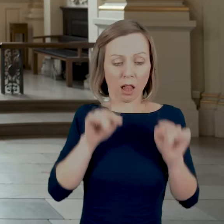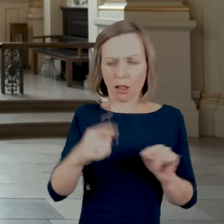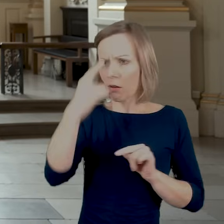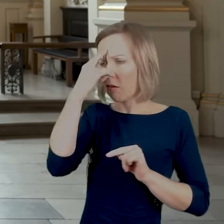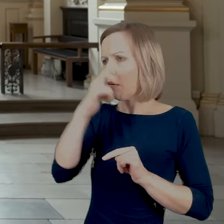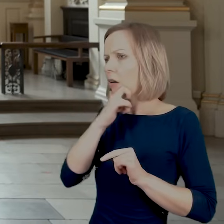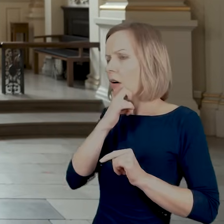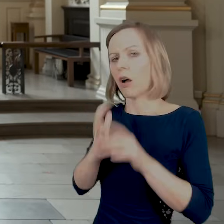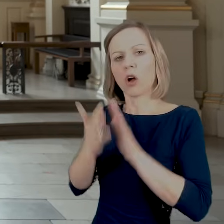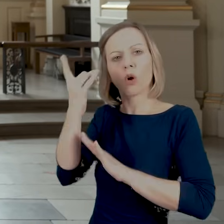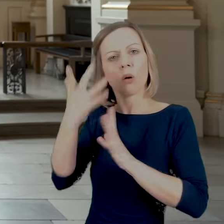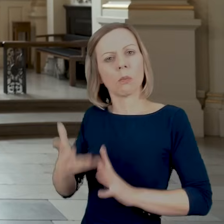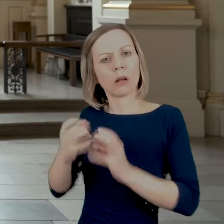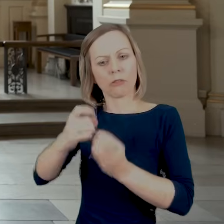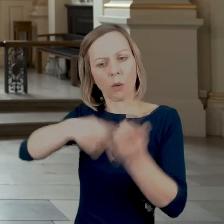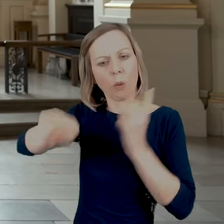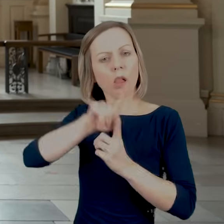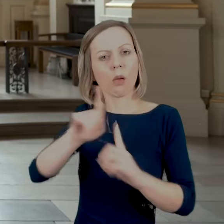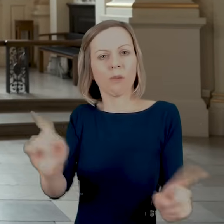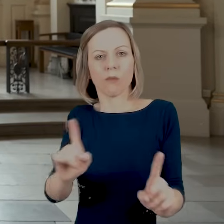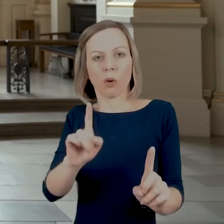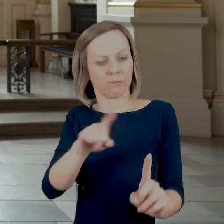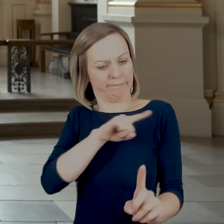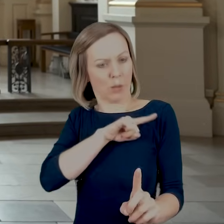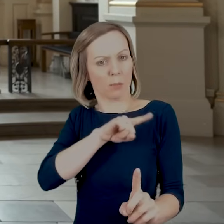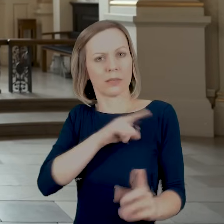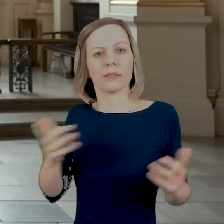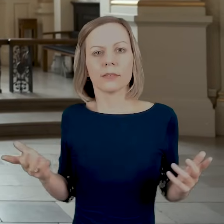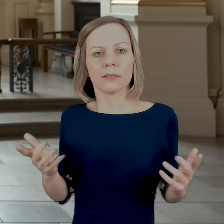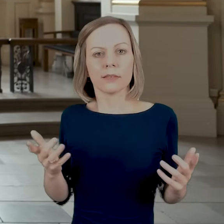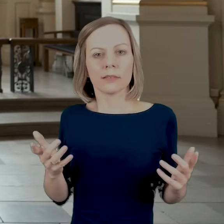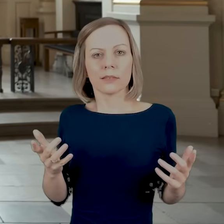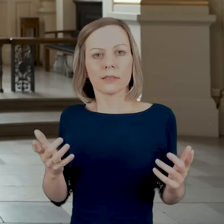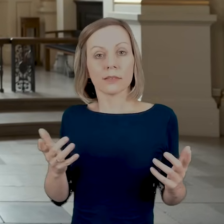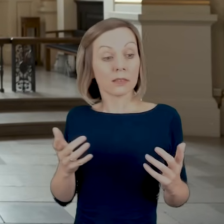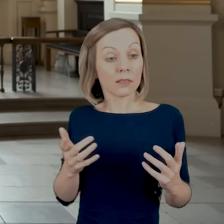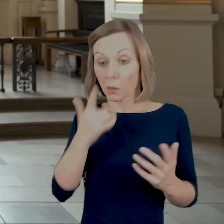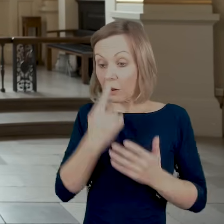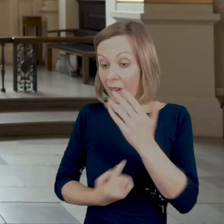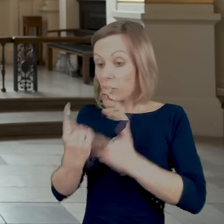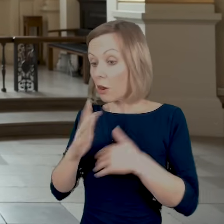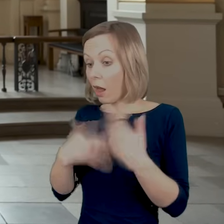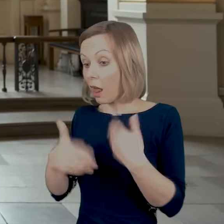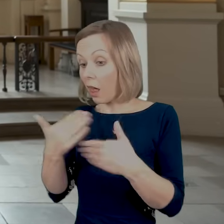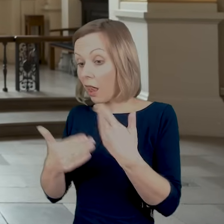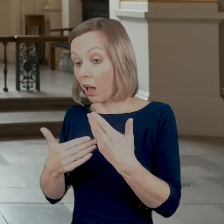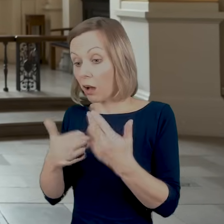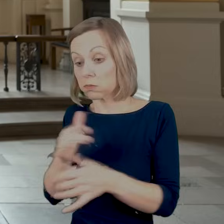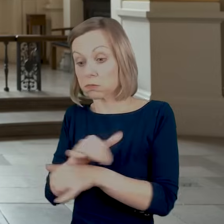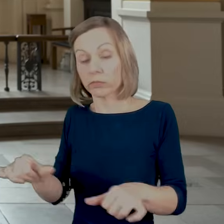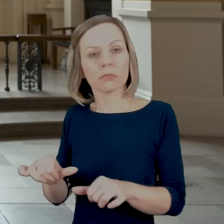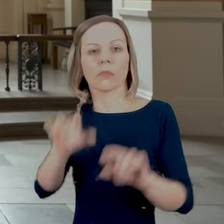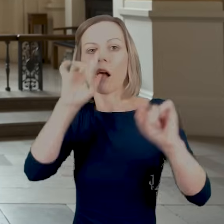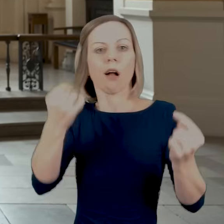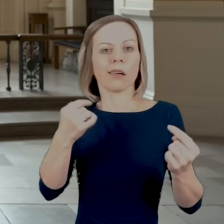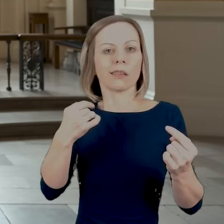Saints. All Saints is a festival that celebrates how God has created each one of us for a purpose